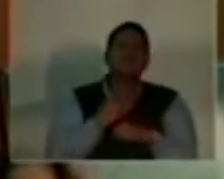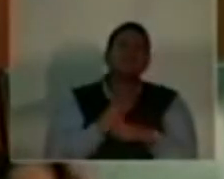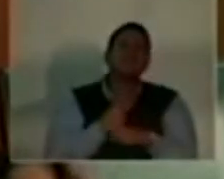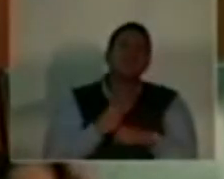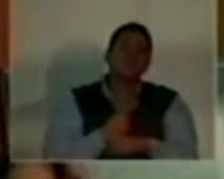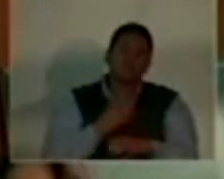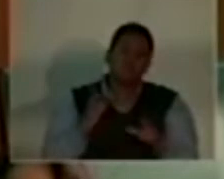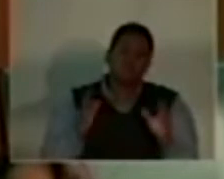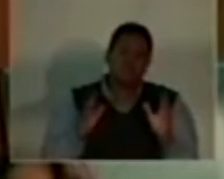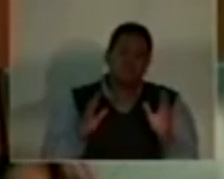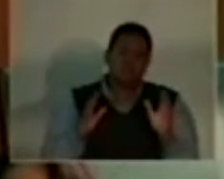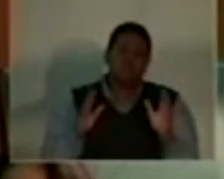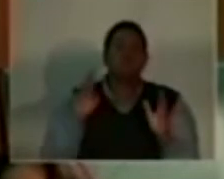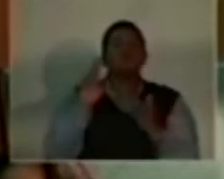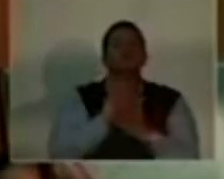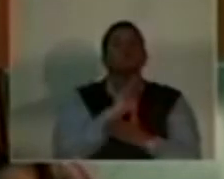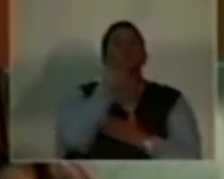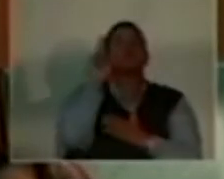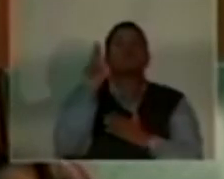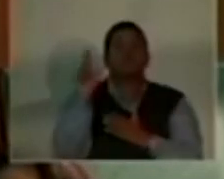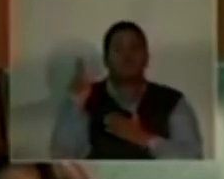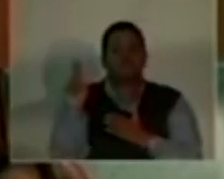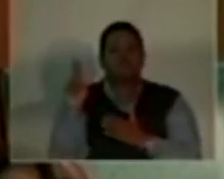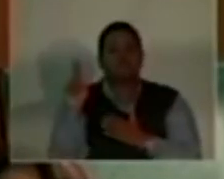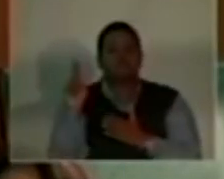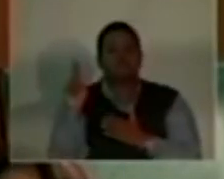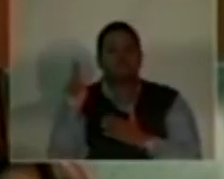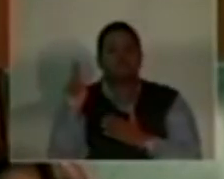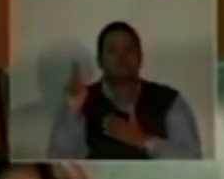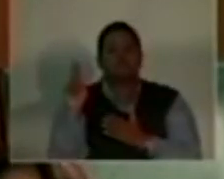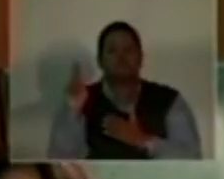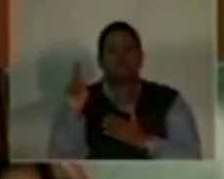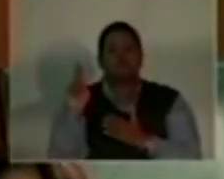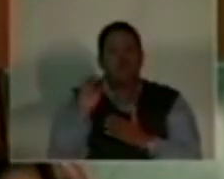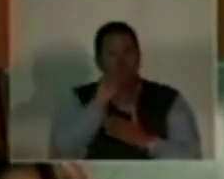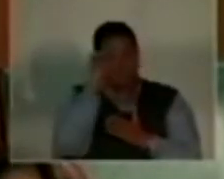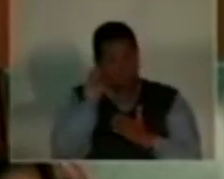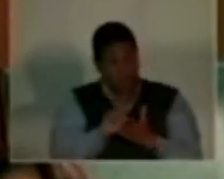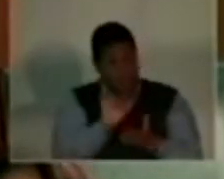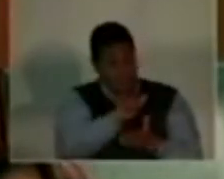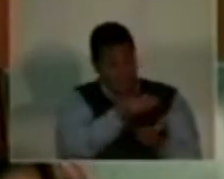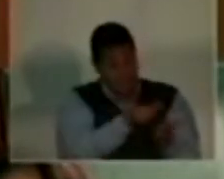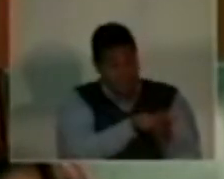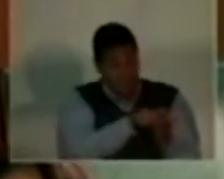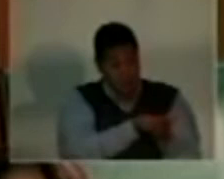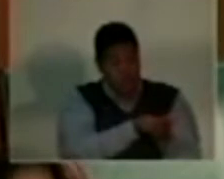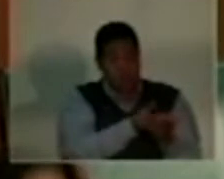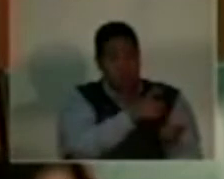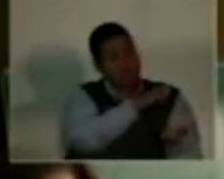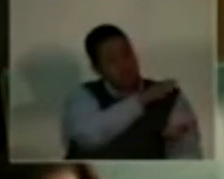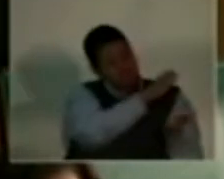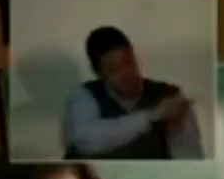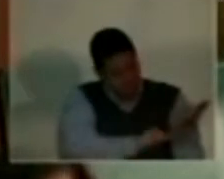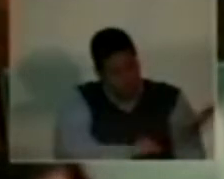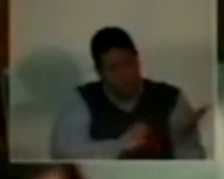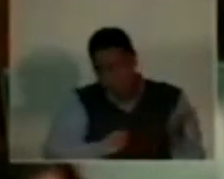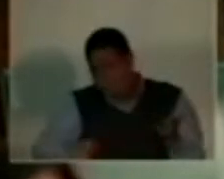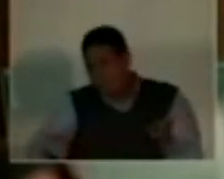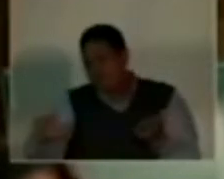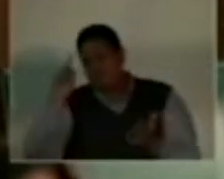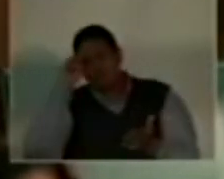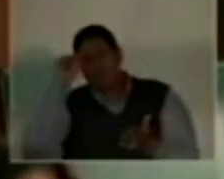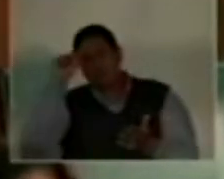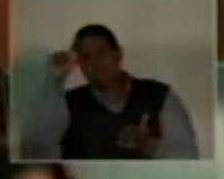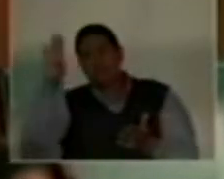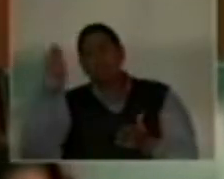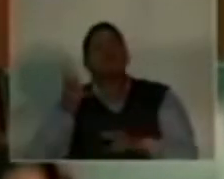basis to the universities, it could take a percentage of that, put it in the pool, and re-lend